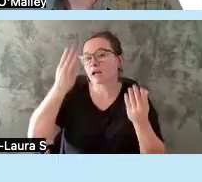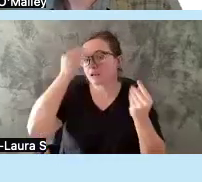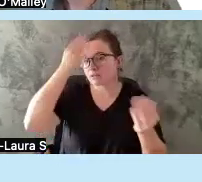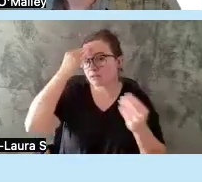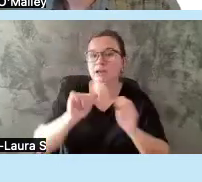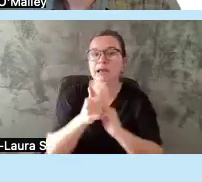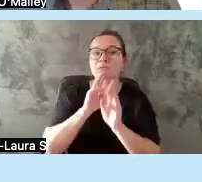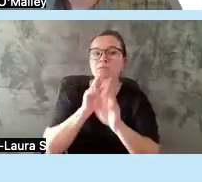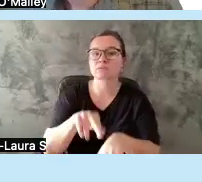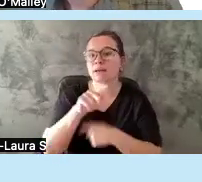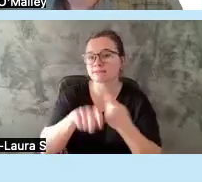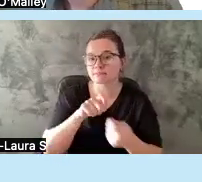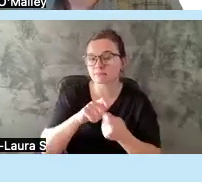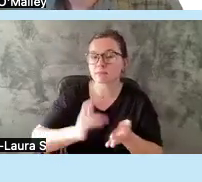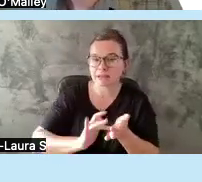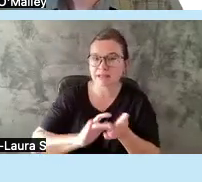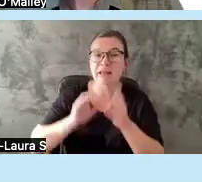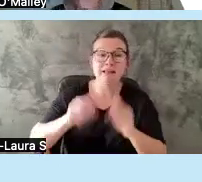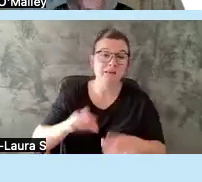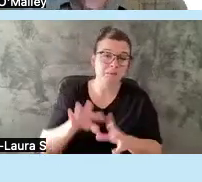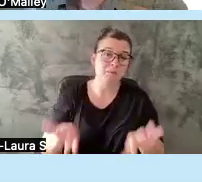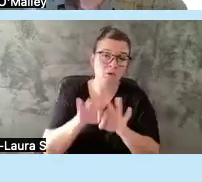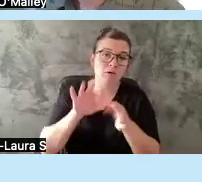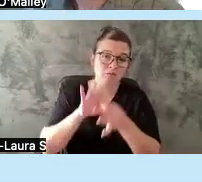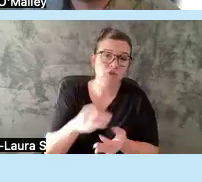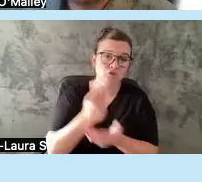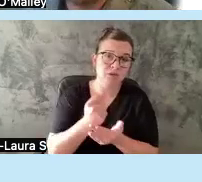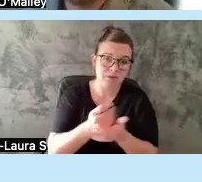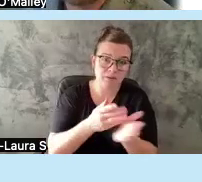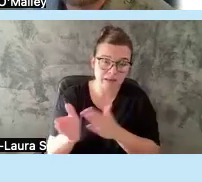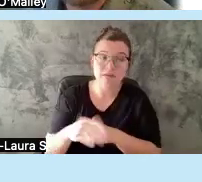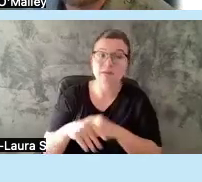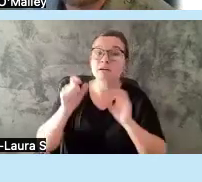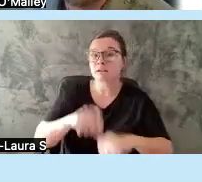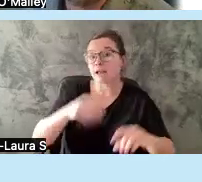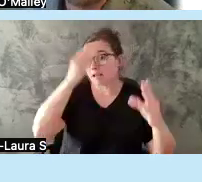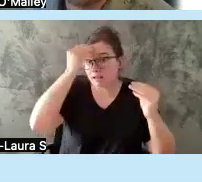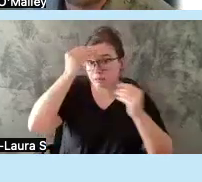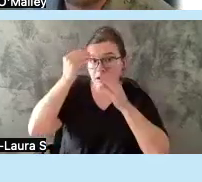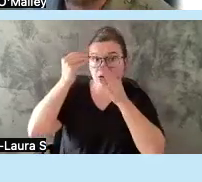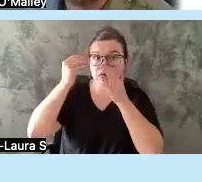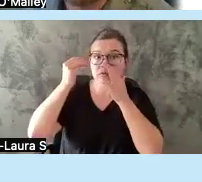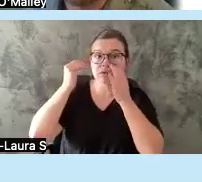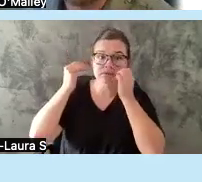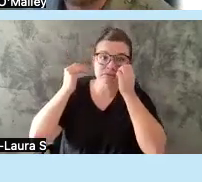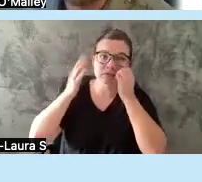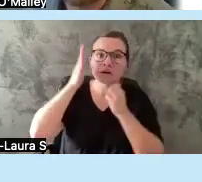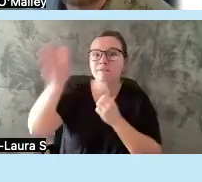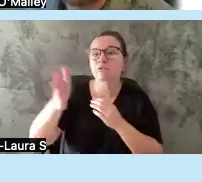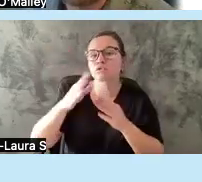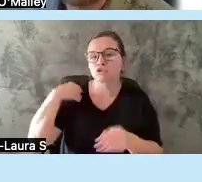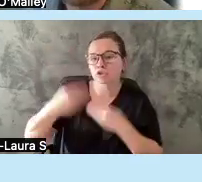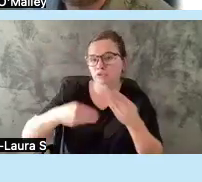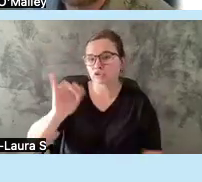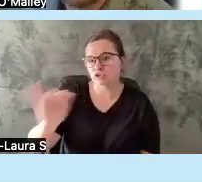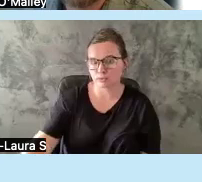respond to certain medications that can be important in treatment plans, and also be thinking about uh, future generations.